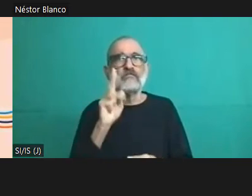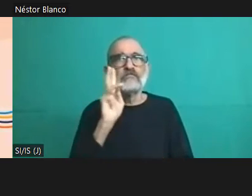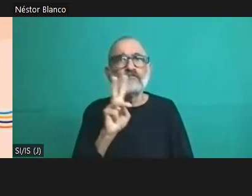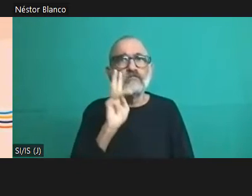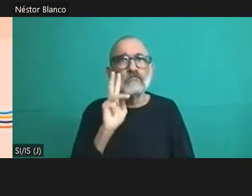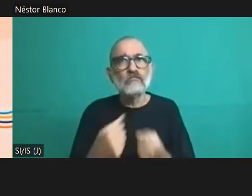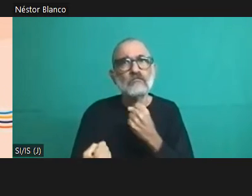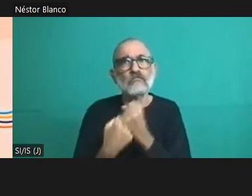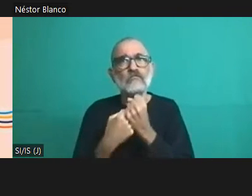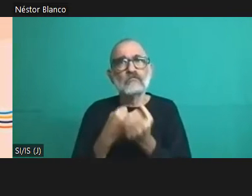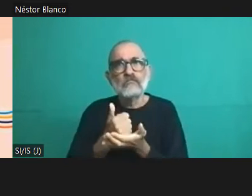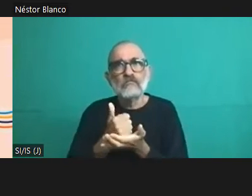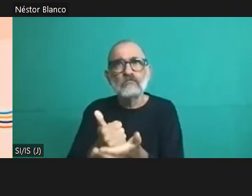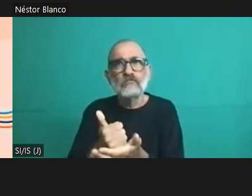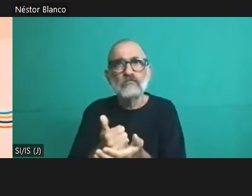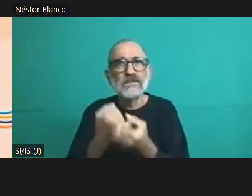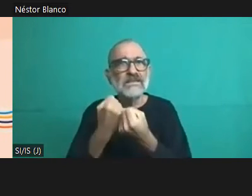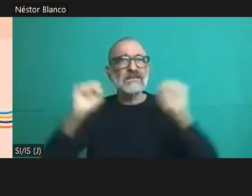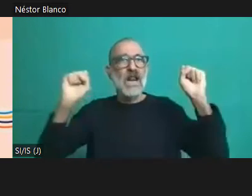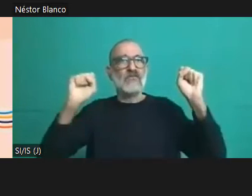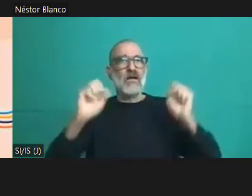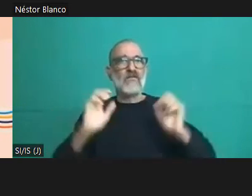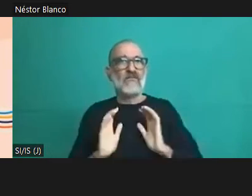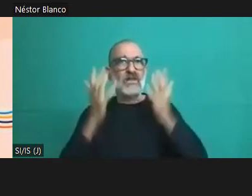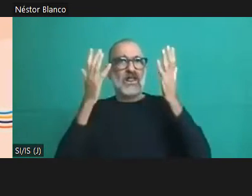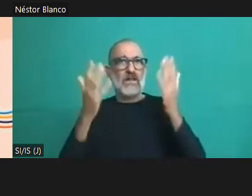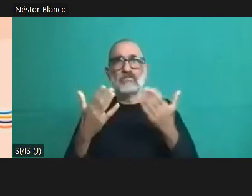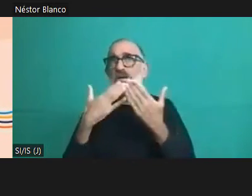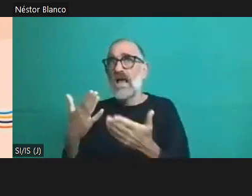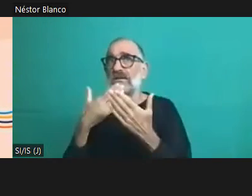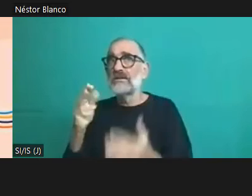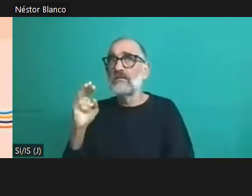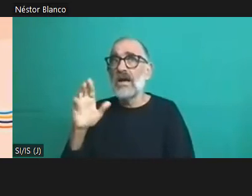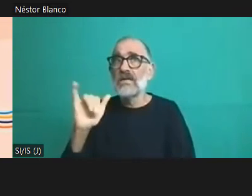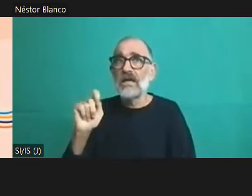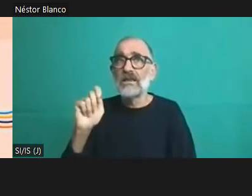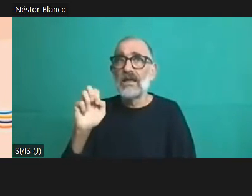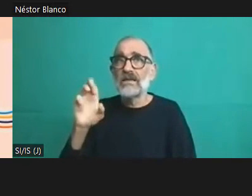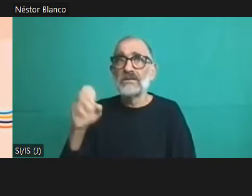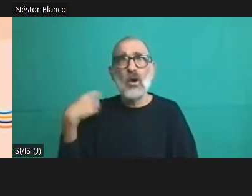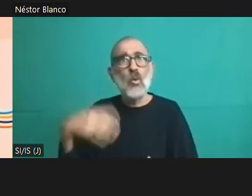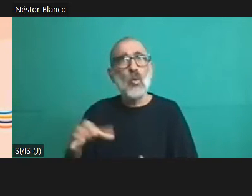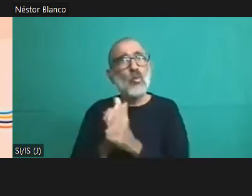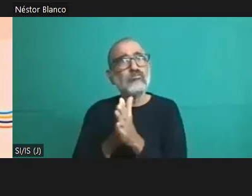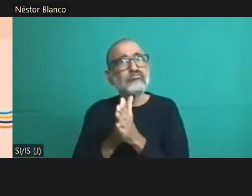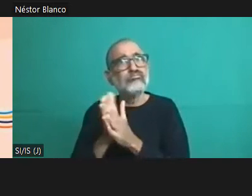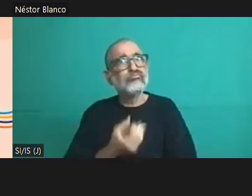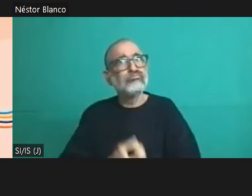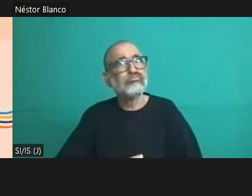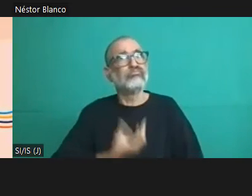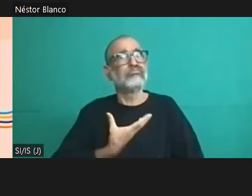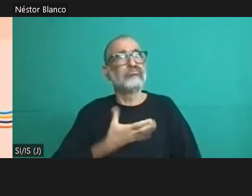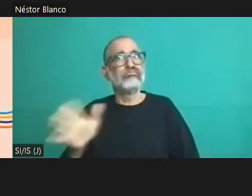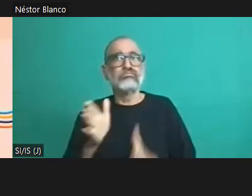And as we're Mr. Hart's ideas of involving all the players and decision makers